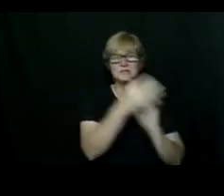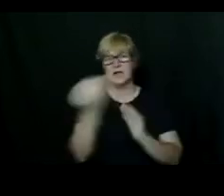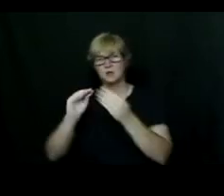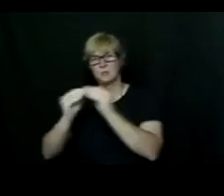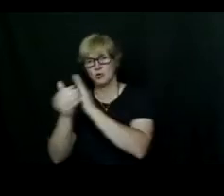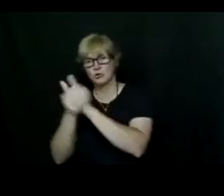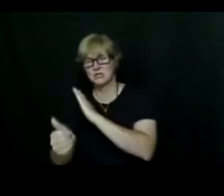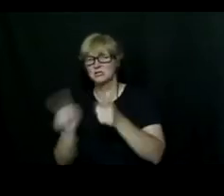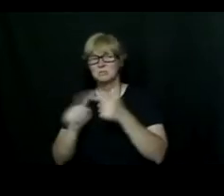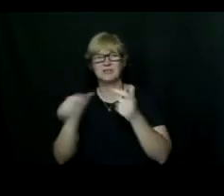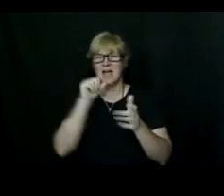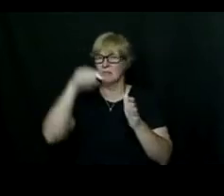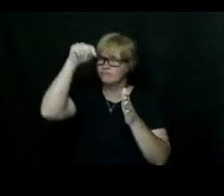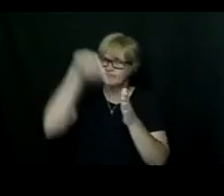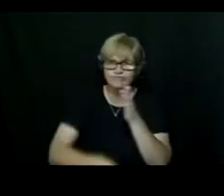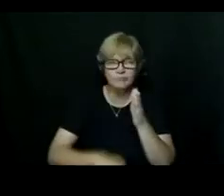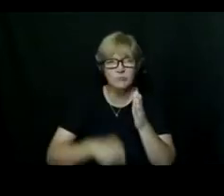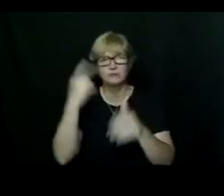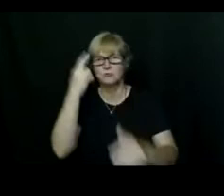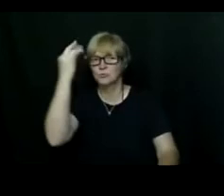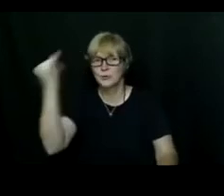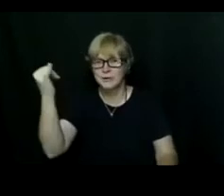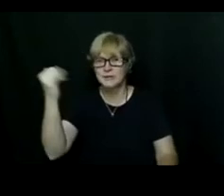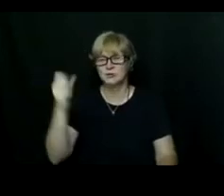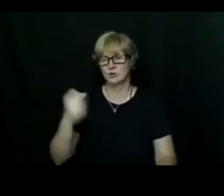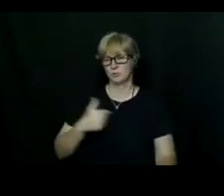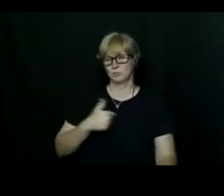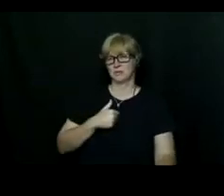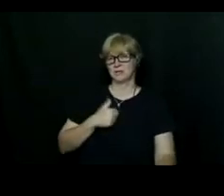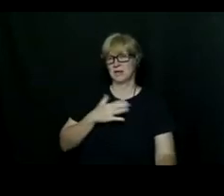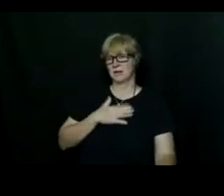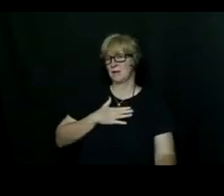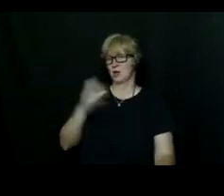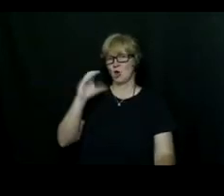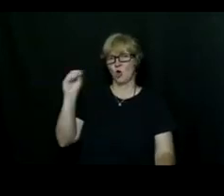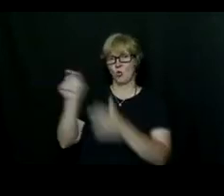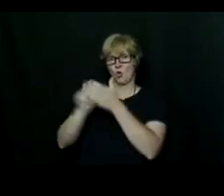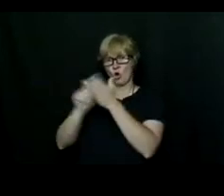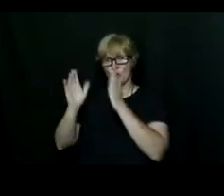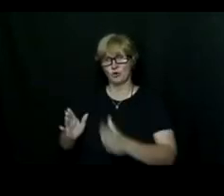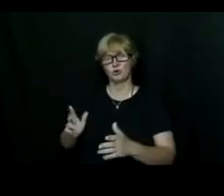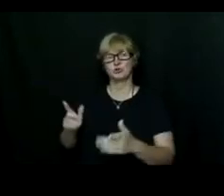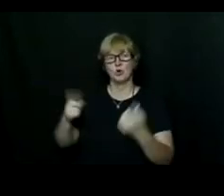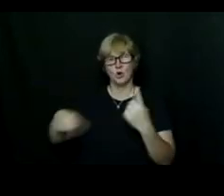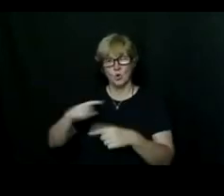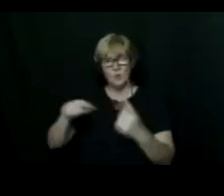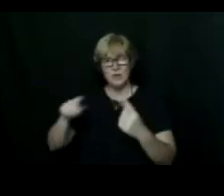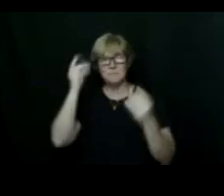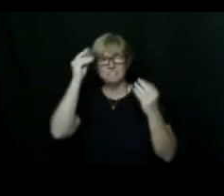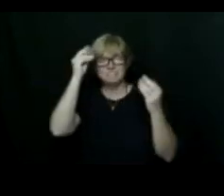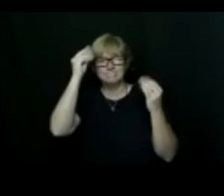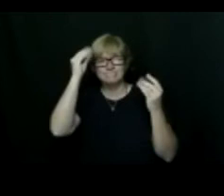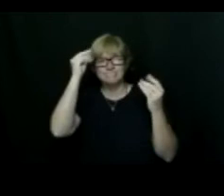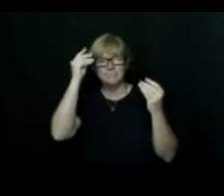that is. And me and my co-authors followed up the hypothesis that it might just